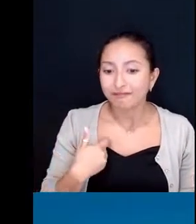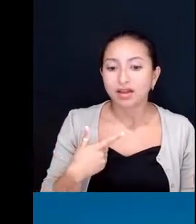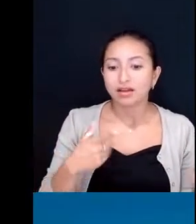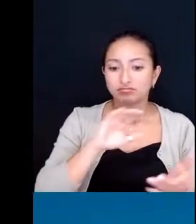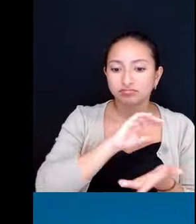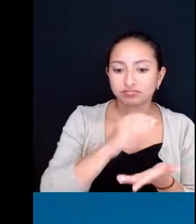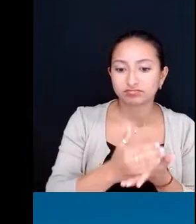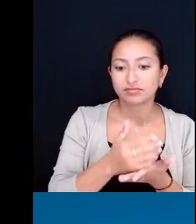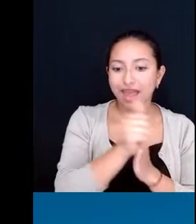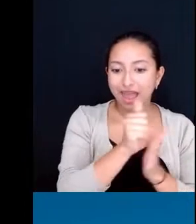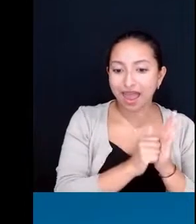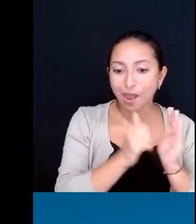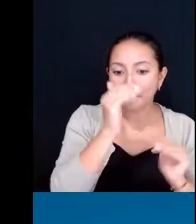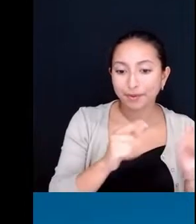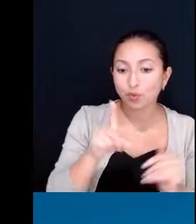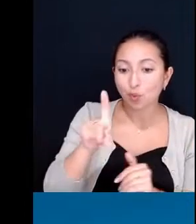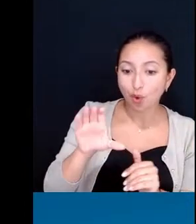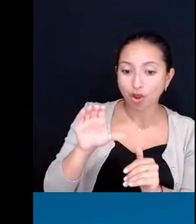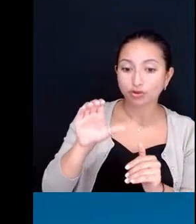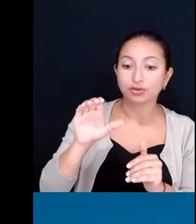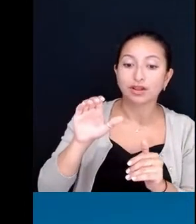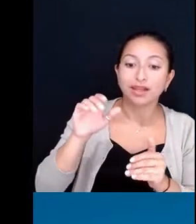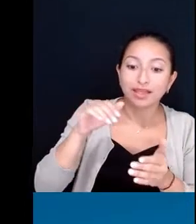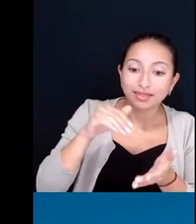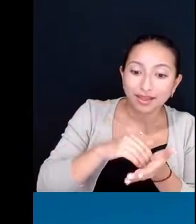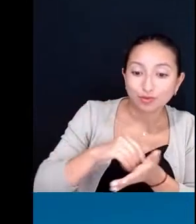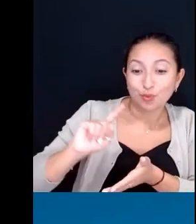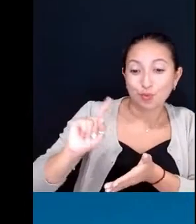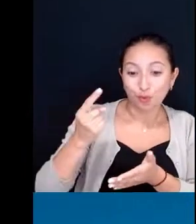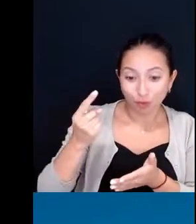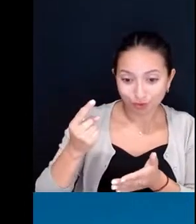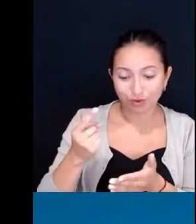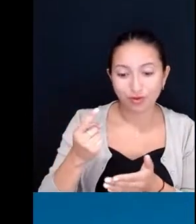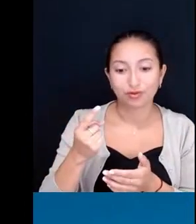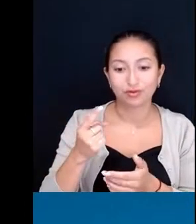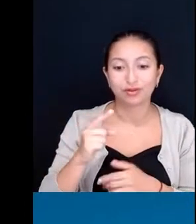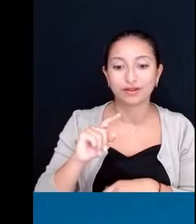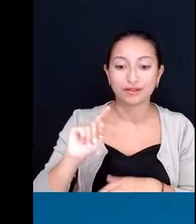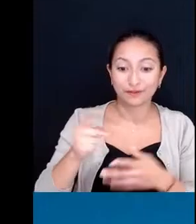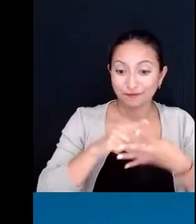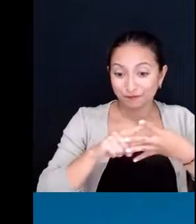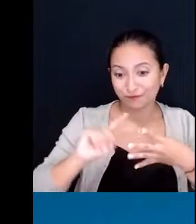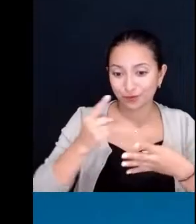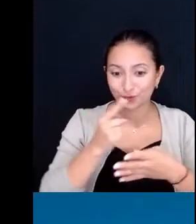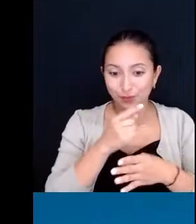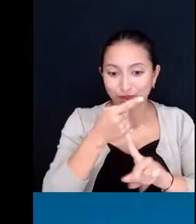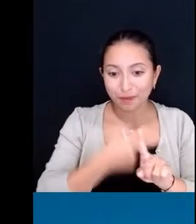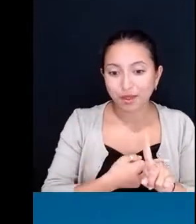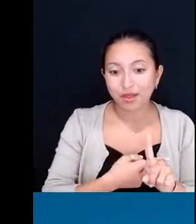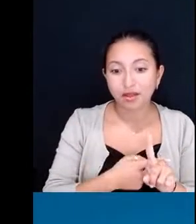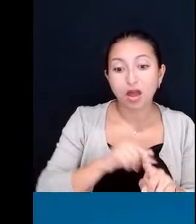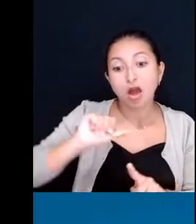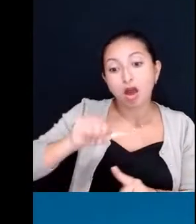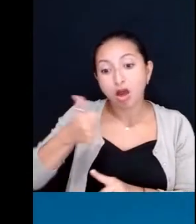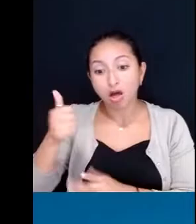$101,000 on the first of the month. Paul's other countable resources is in his checking account with a balance